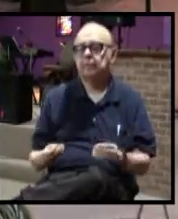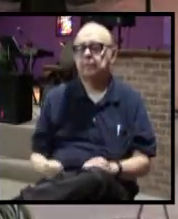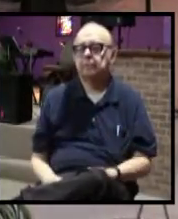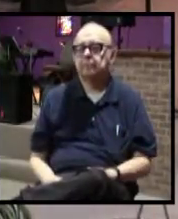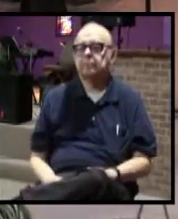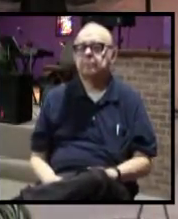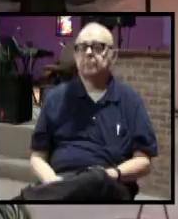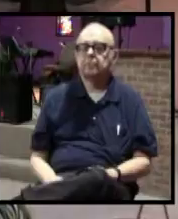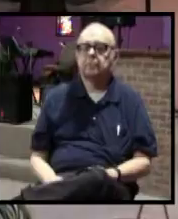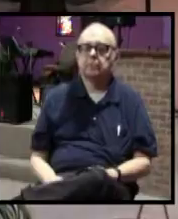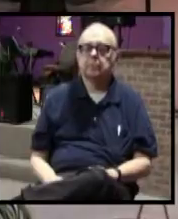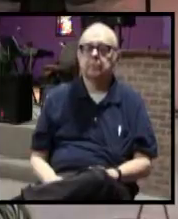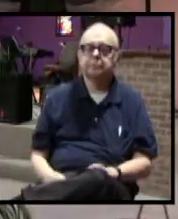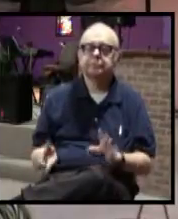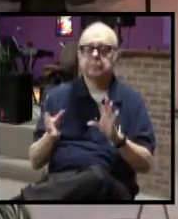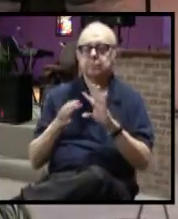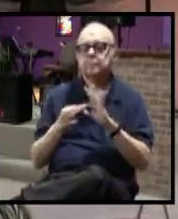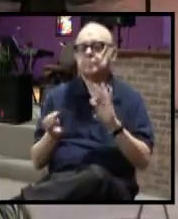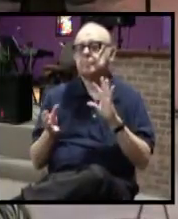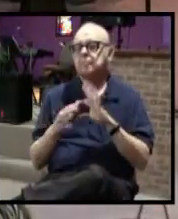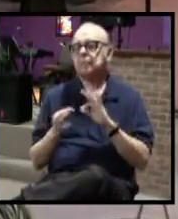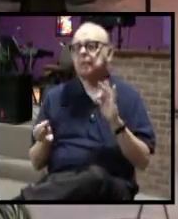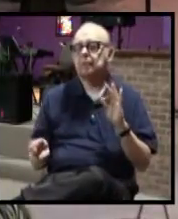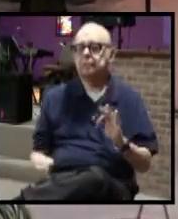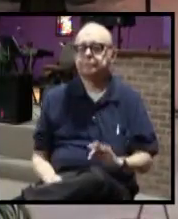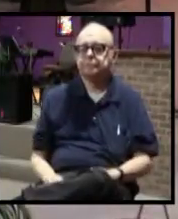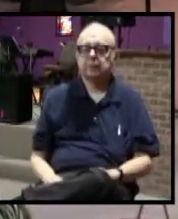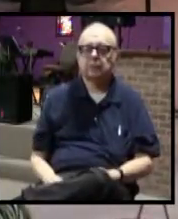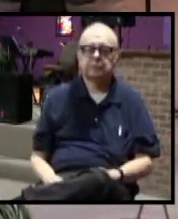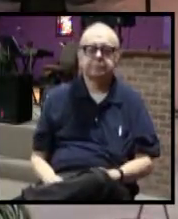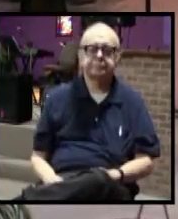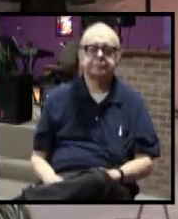But let me give you a story. A story.